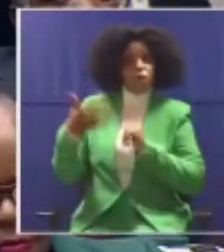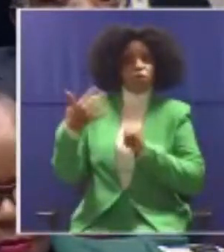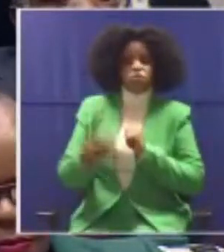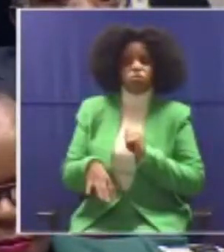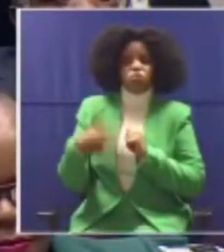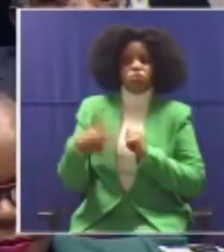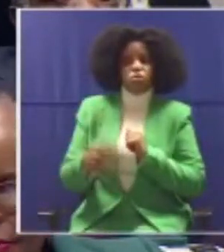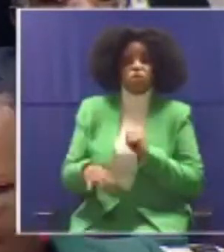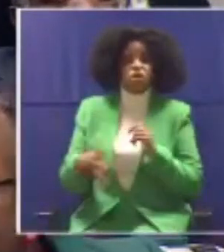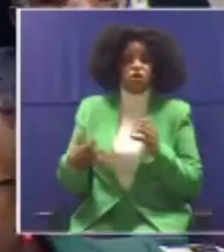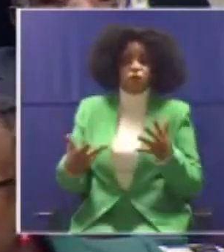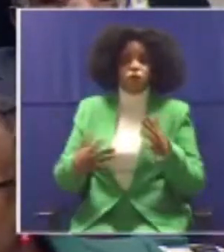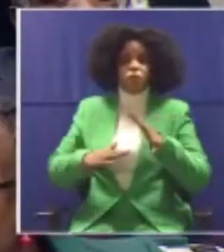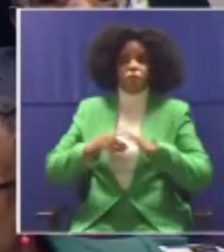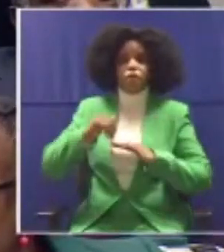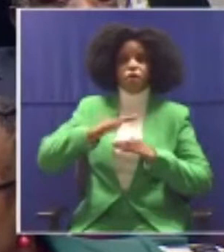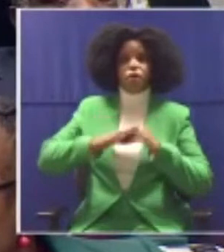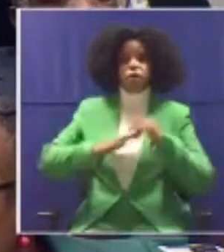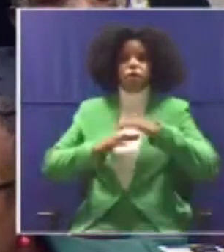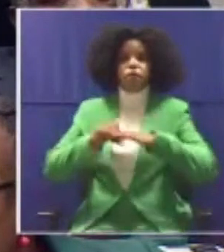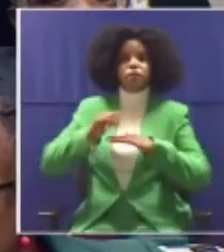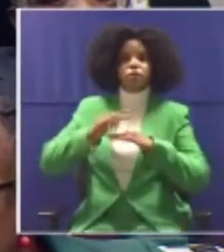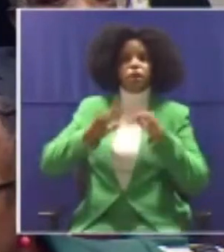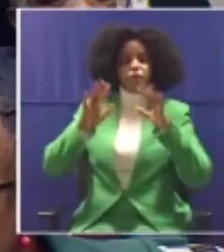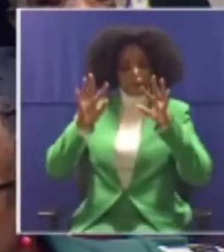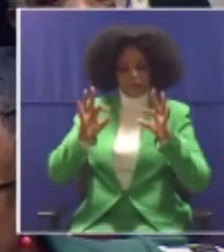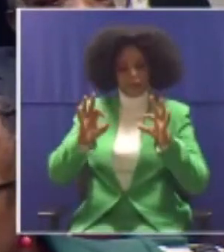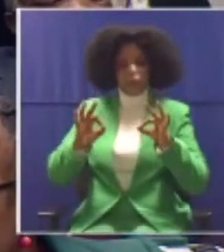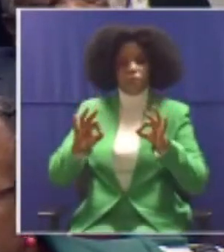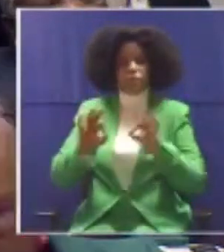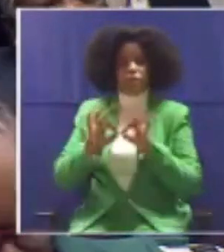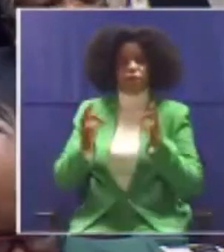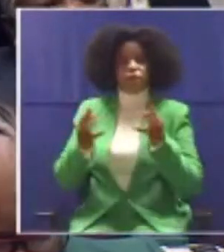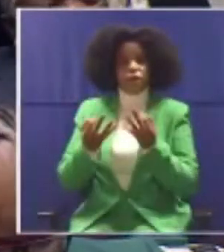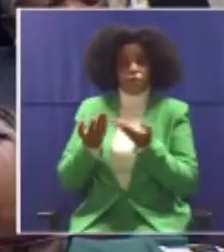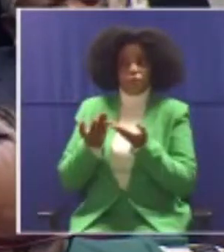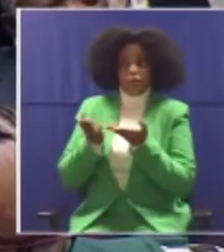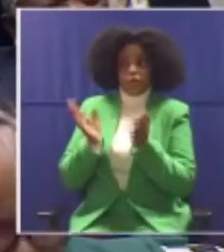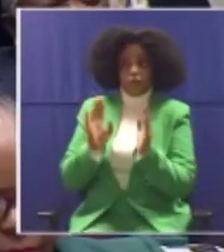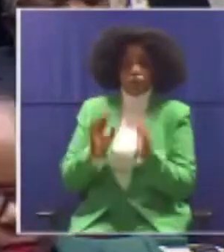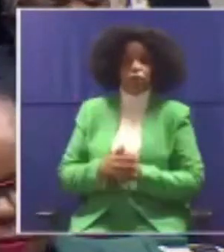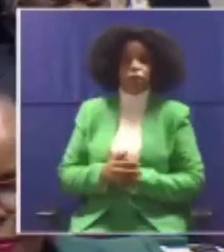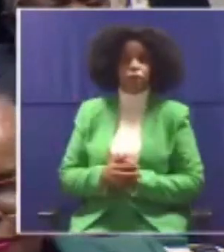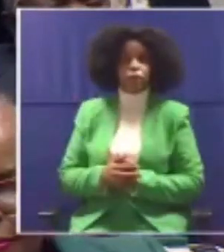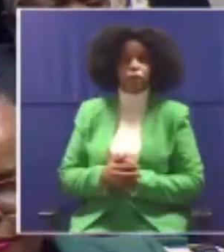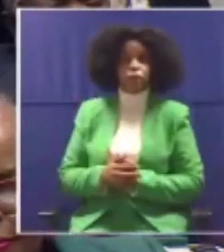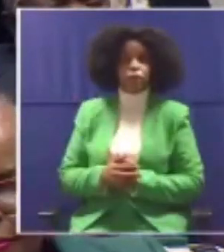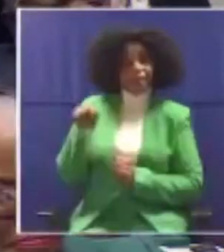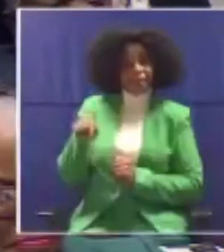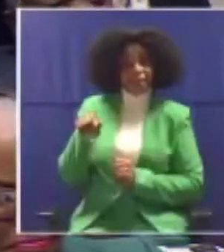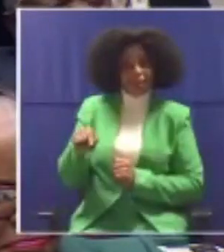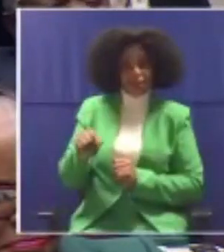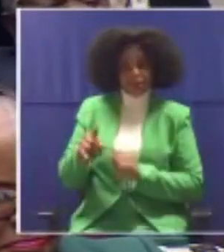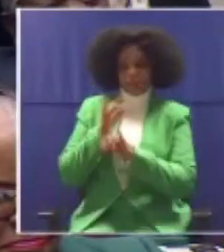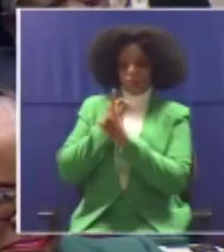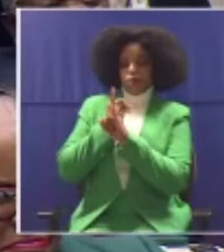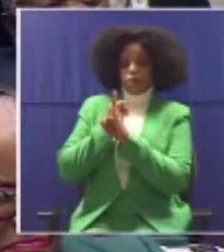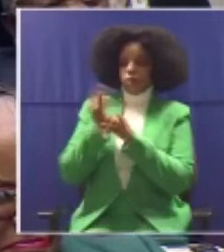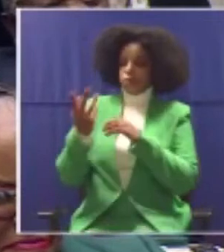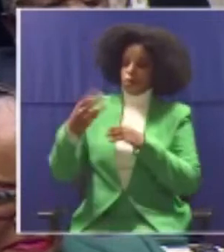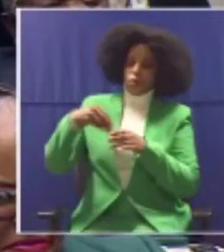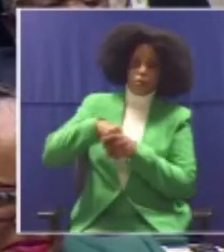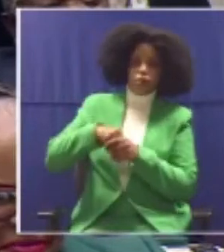social cohesion in communities in addition to families. These institutions include religious institutions